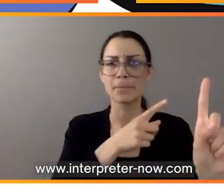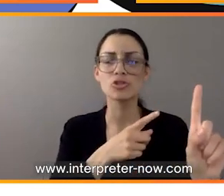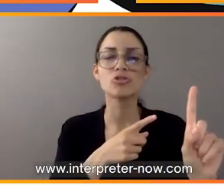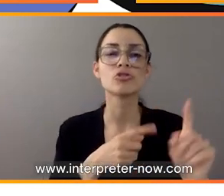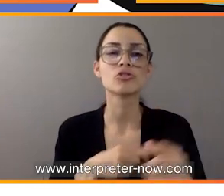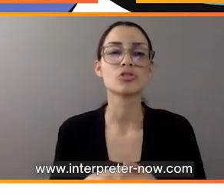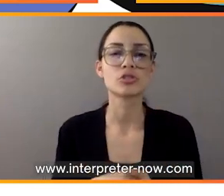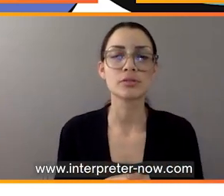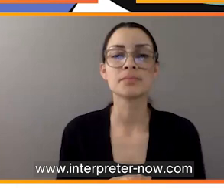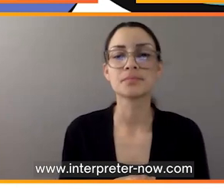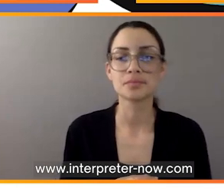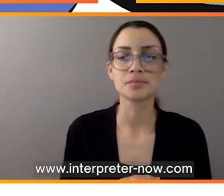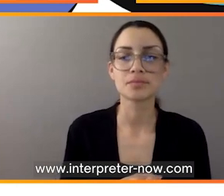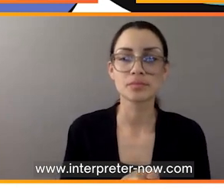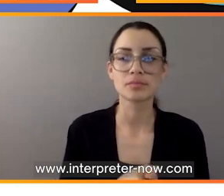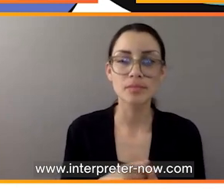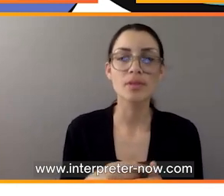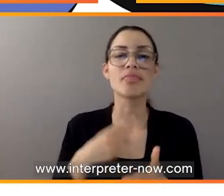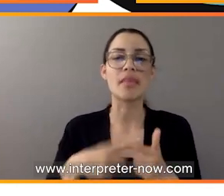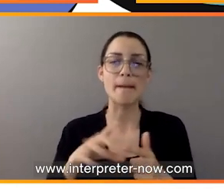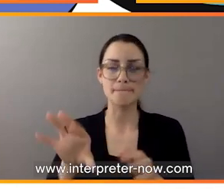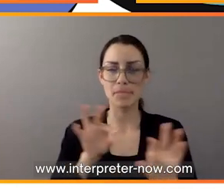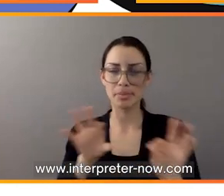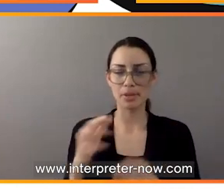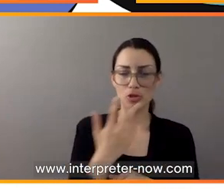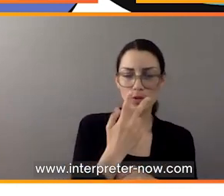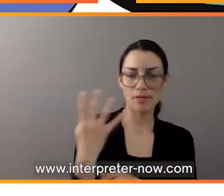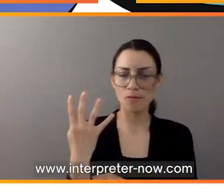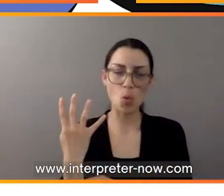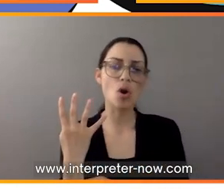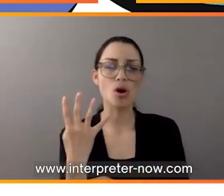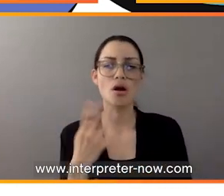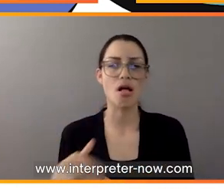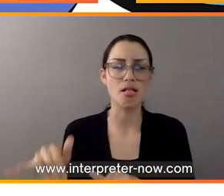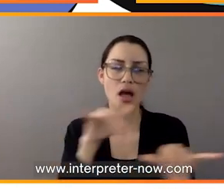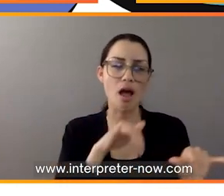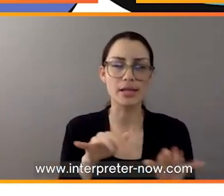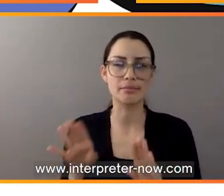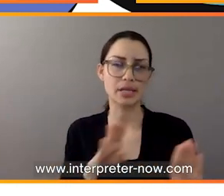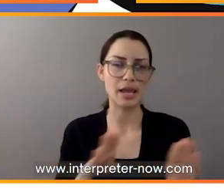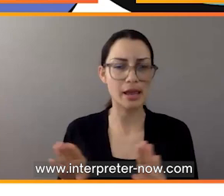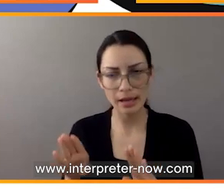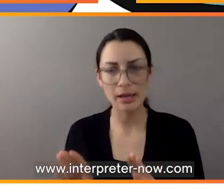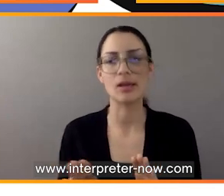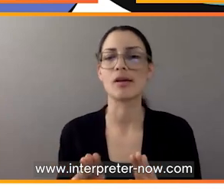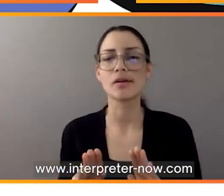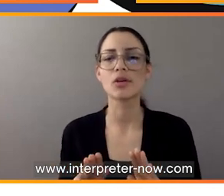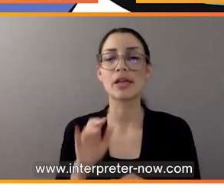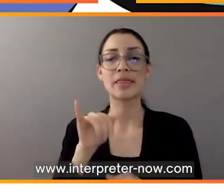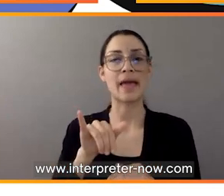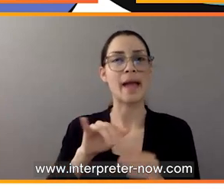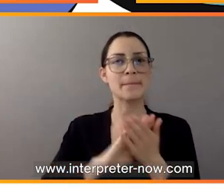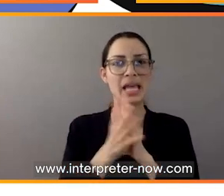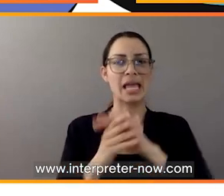to life through, I'll say, aligned 3 or 4 key behaviors, which then became the backdrop to